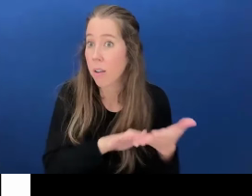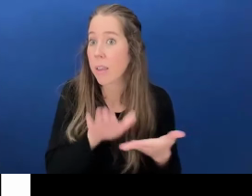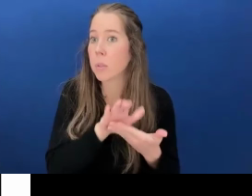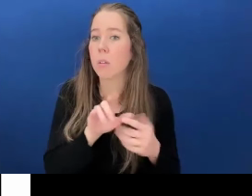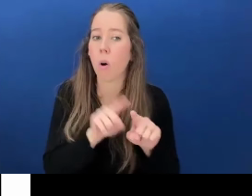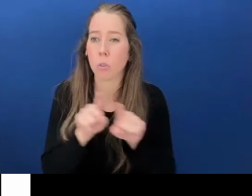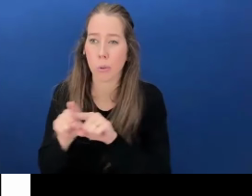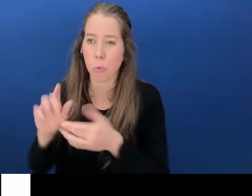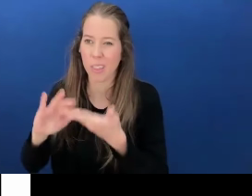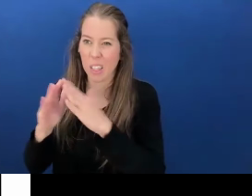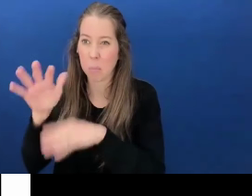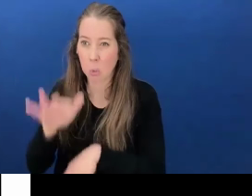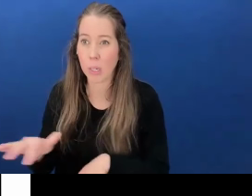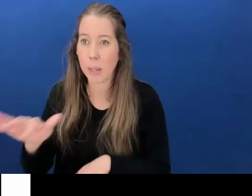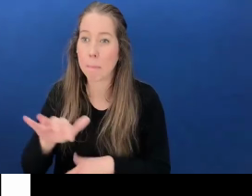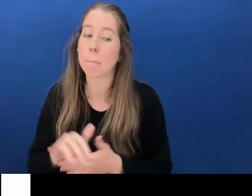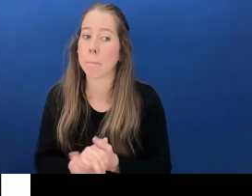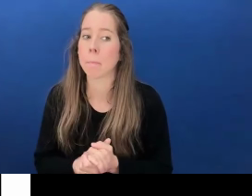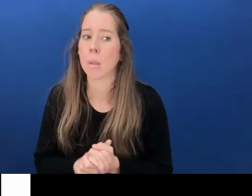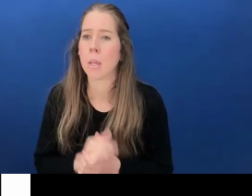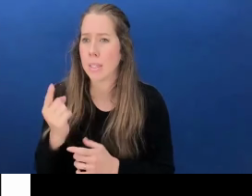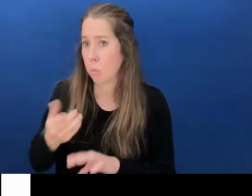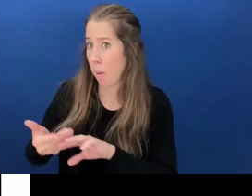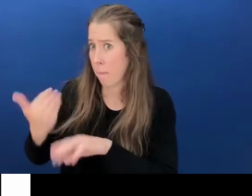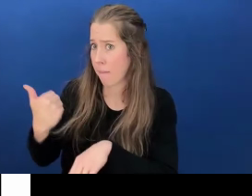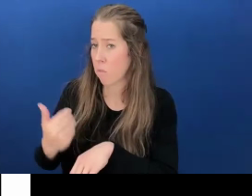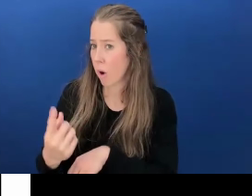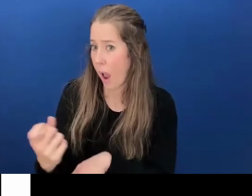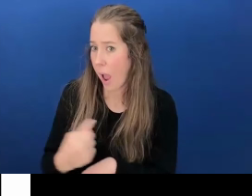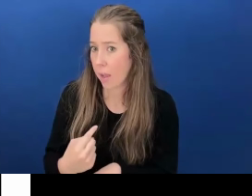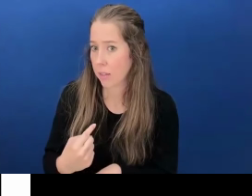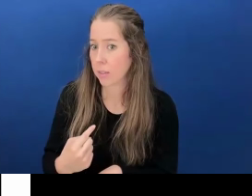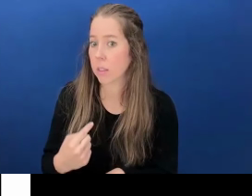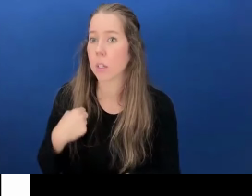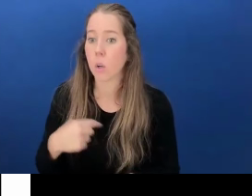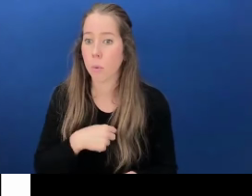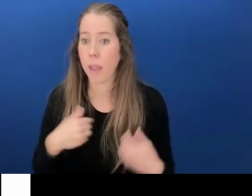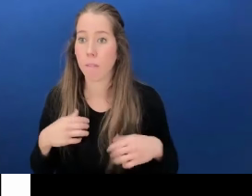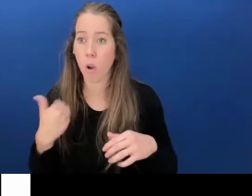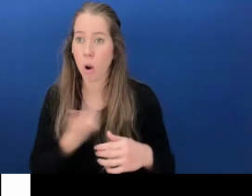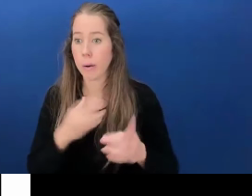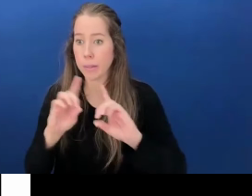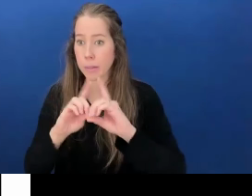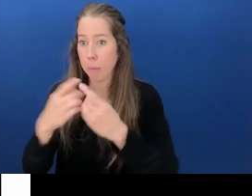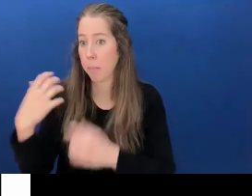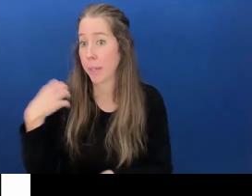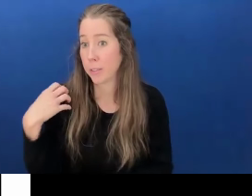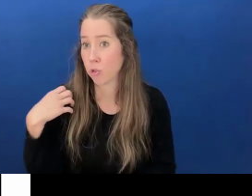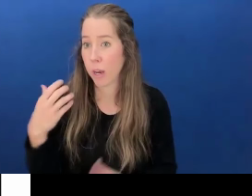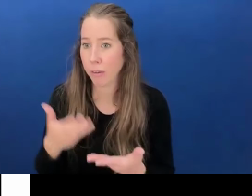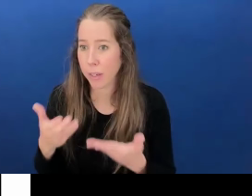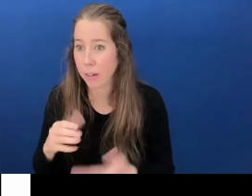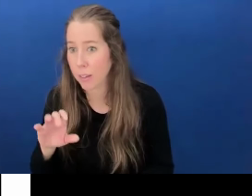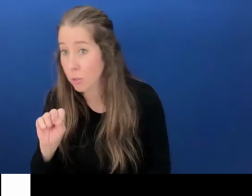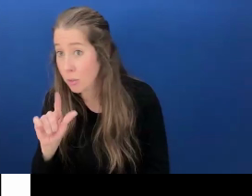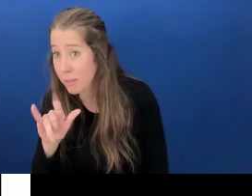community. So somebody had asked earlier, and we actually have our department chair here now for EMLS. So Sally, you may chime in